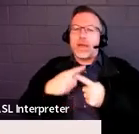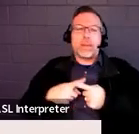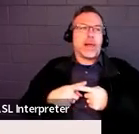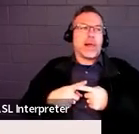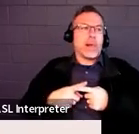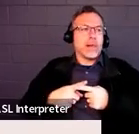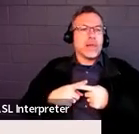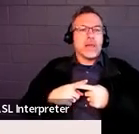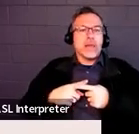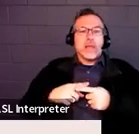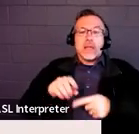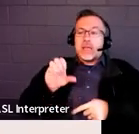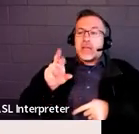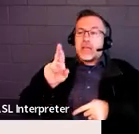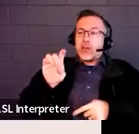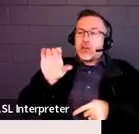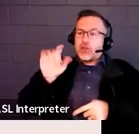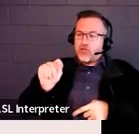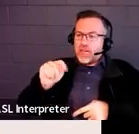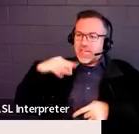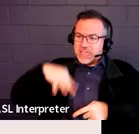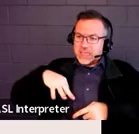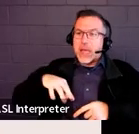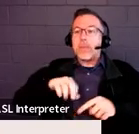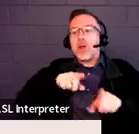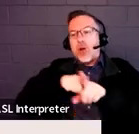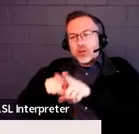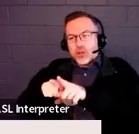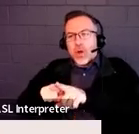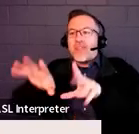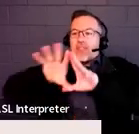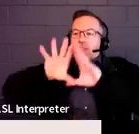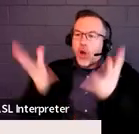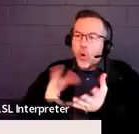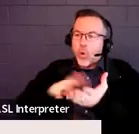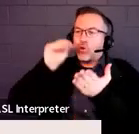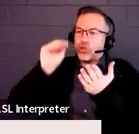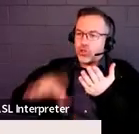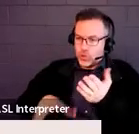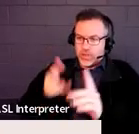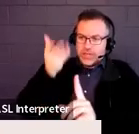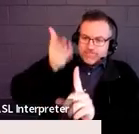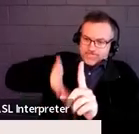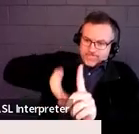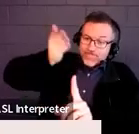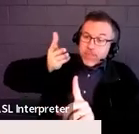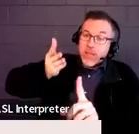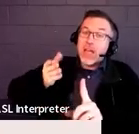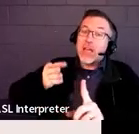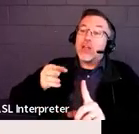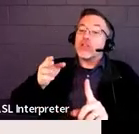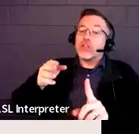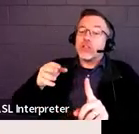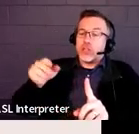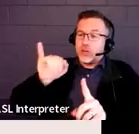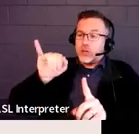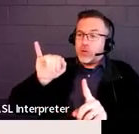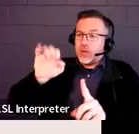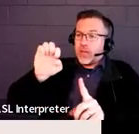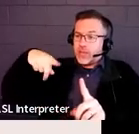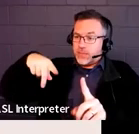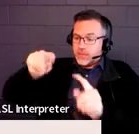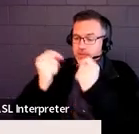the credit accumulation. We're talking about the whole student over here. So the IEB team, really, every